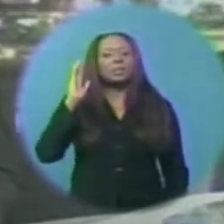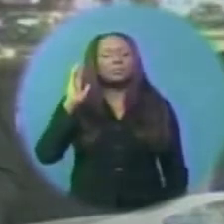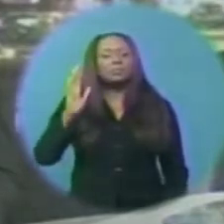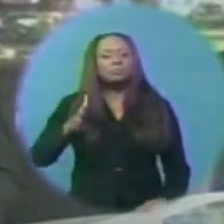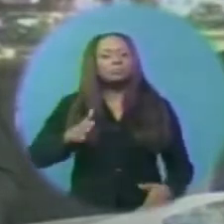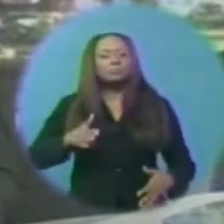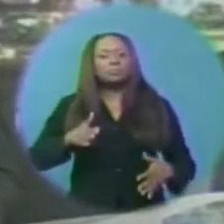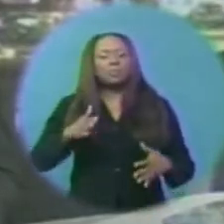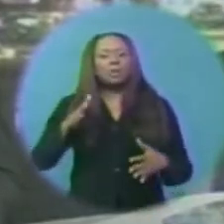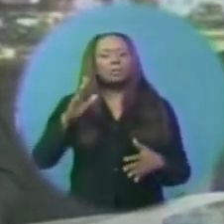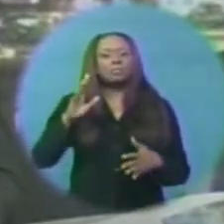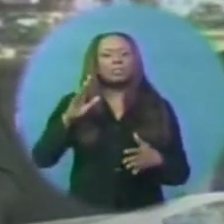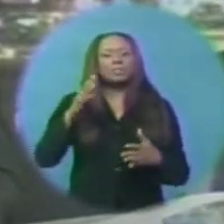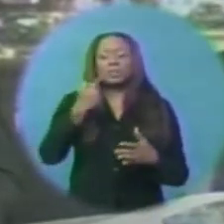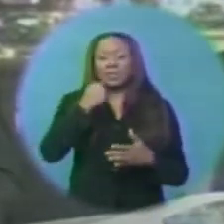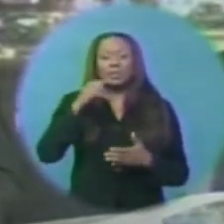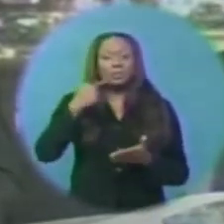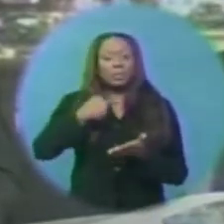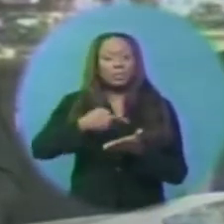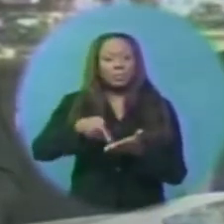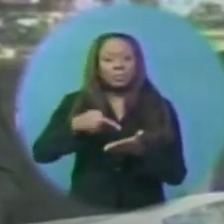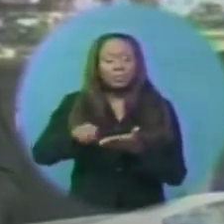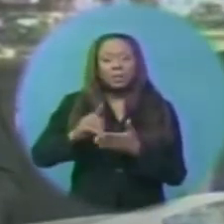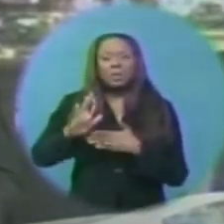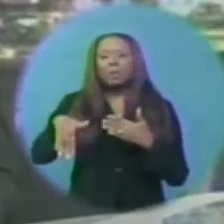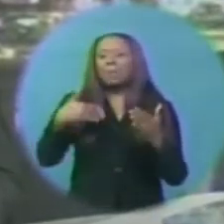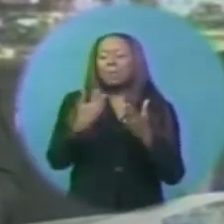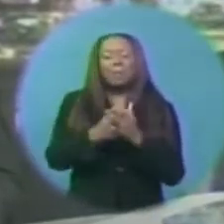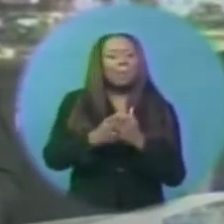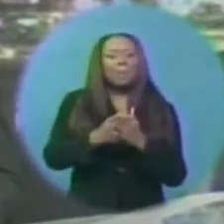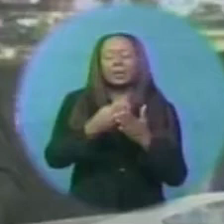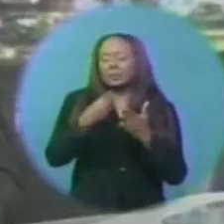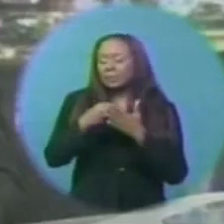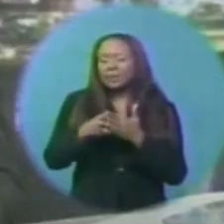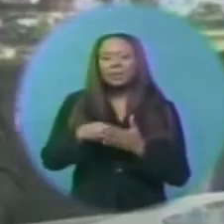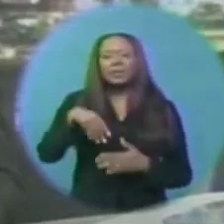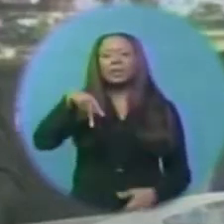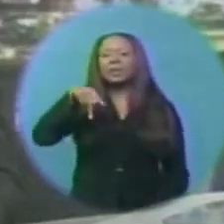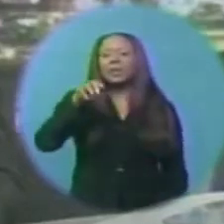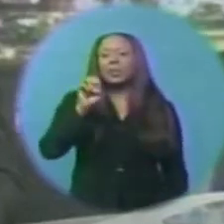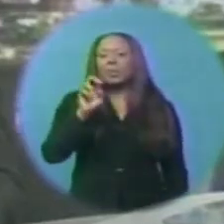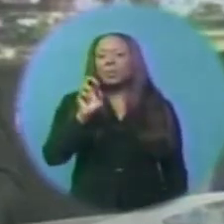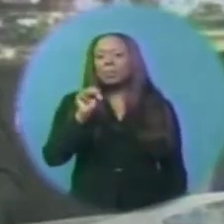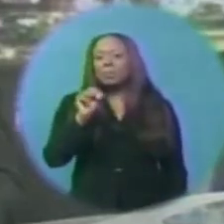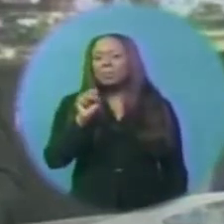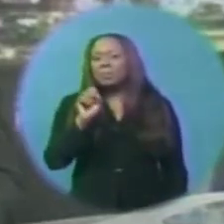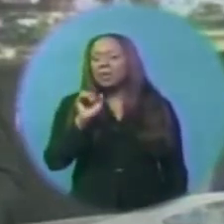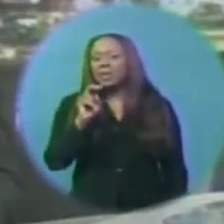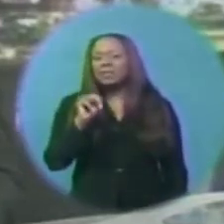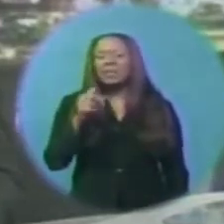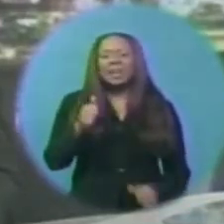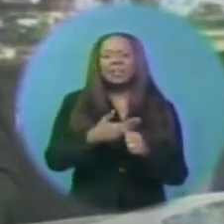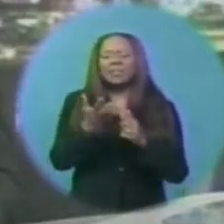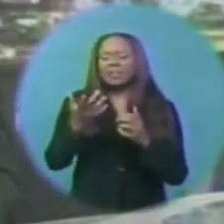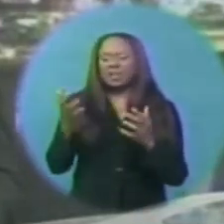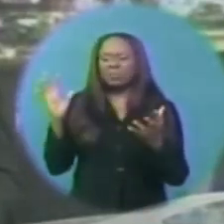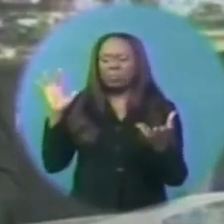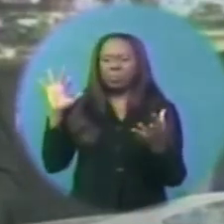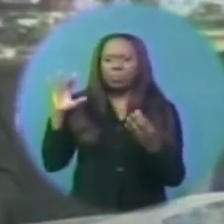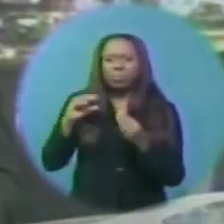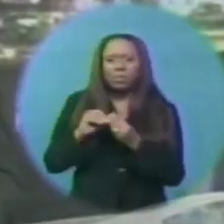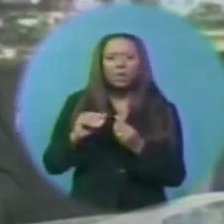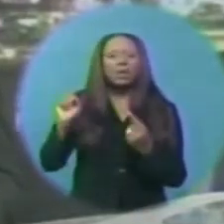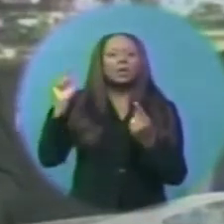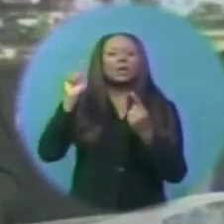given an undertaking that it will pay all the applicable pensions and gratuity to the claimants, which would have accumulated up until age 60.